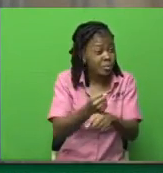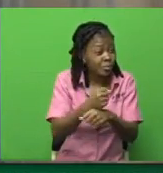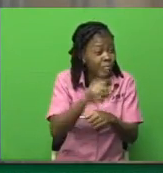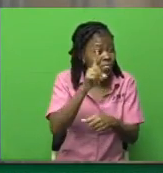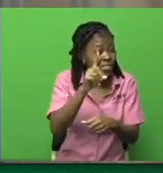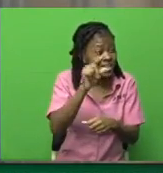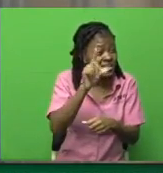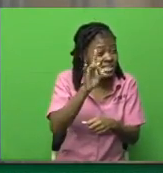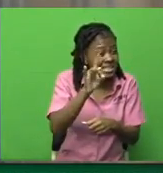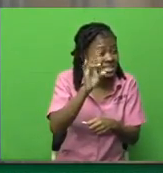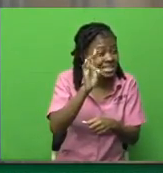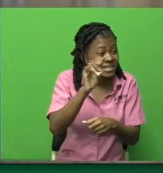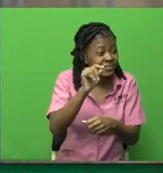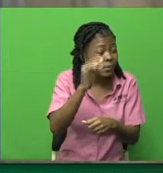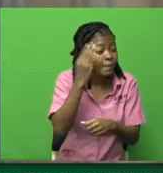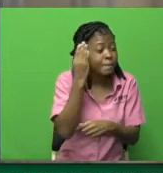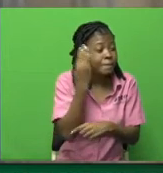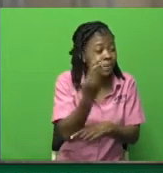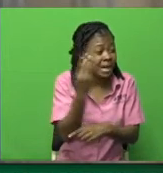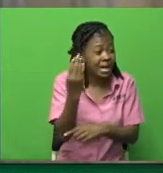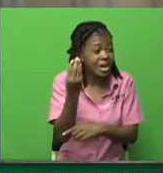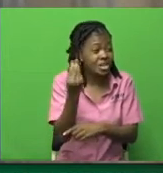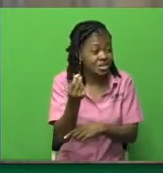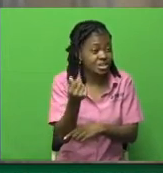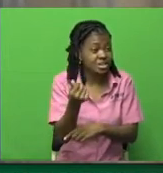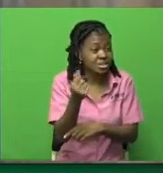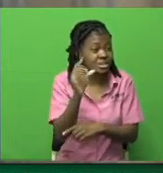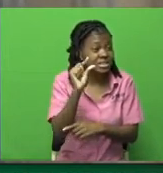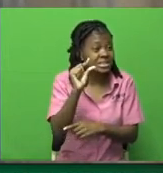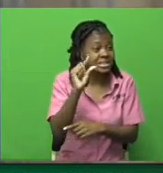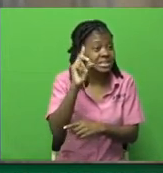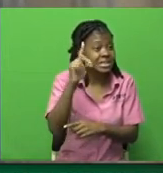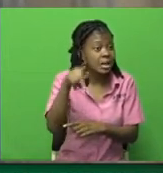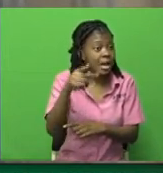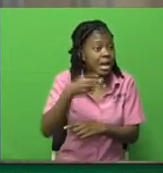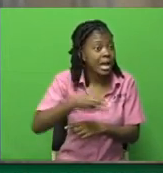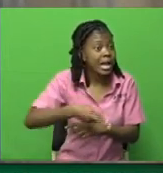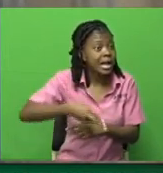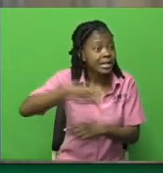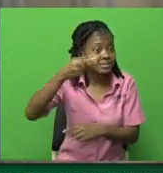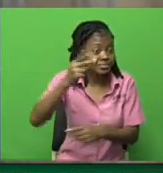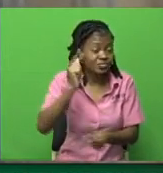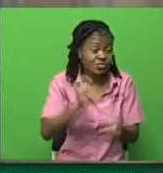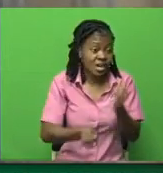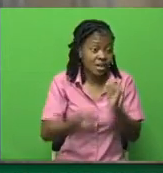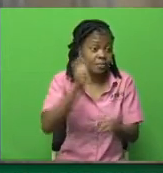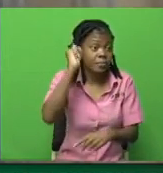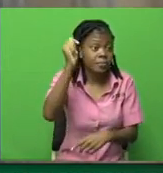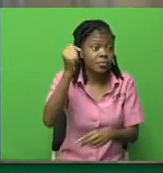187.1 billion dollars in GDP one of the highest in our nation's history